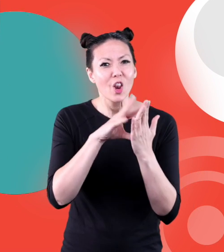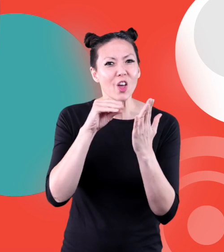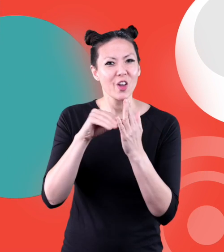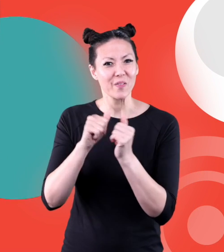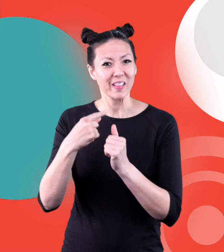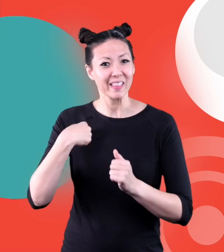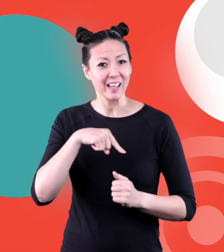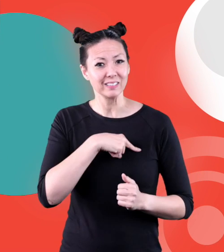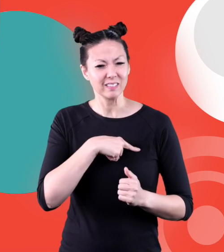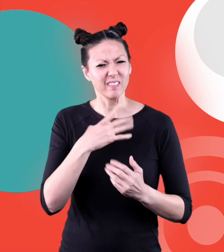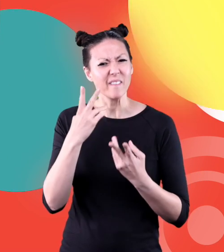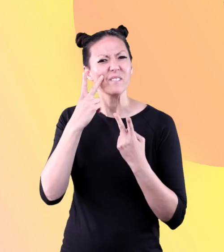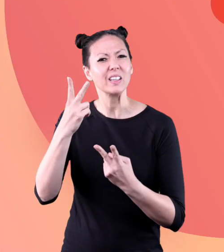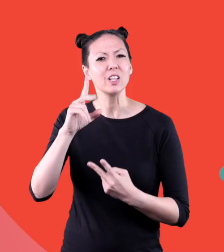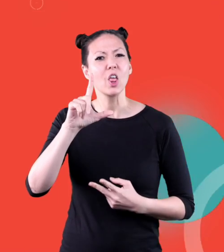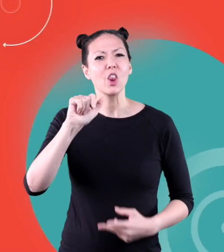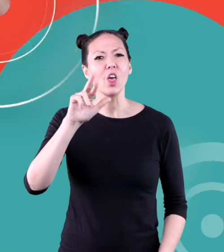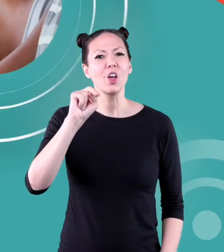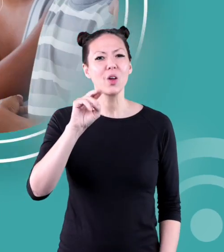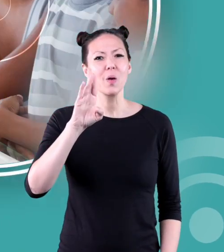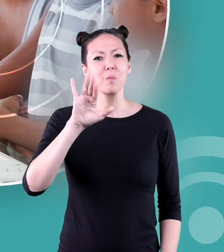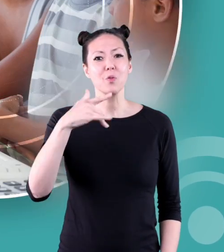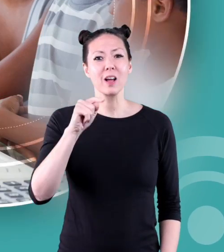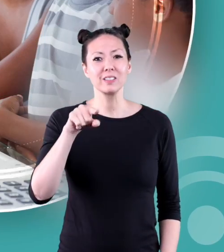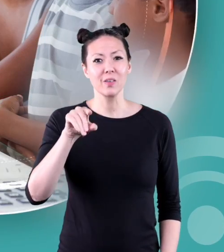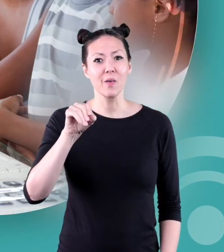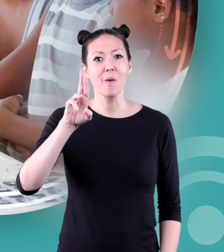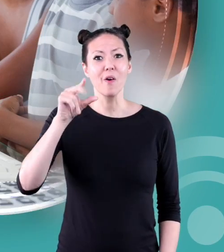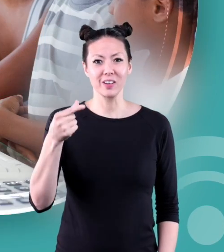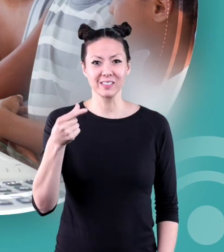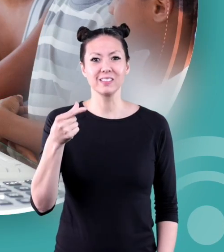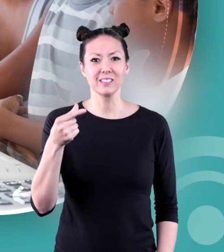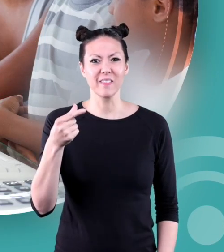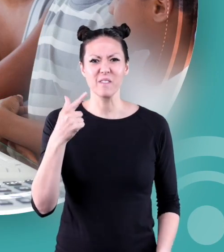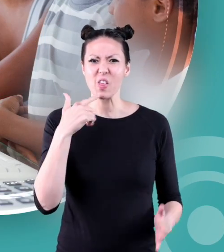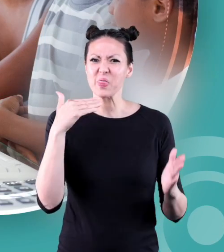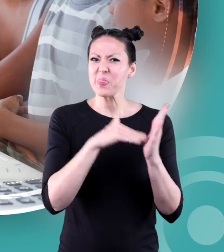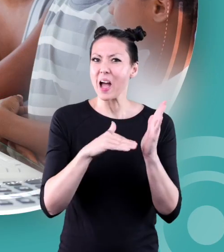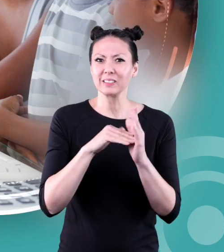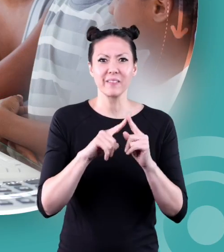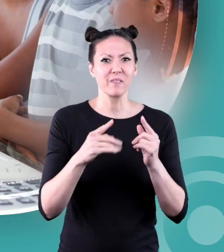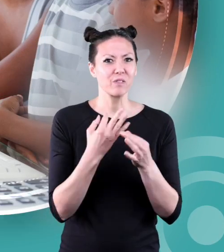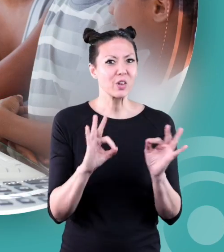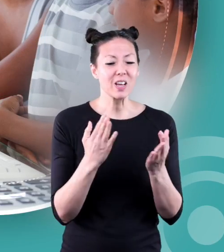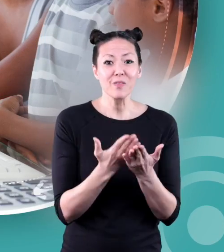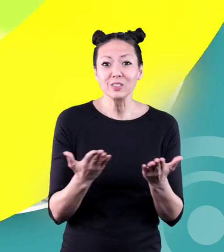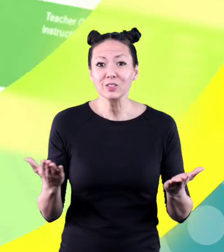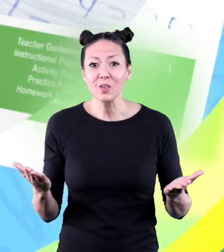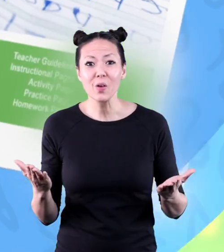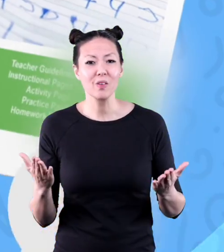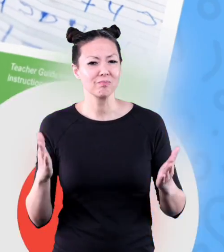with us. Visit us at learnbright.org for thousands of free